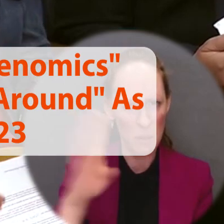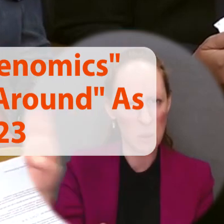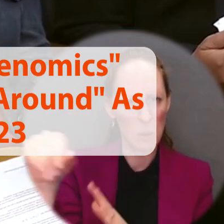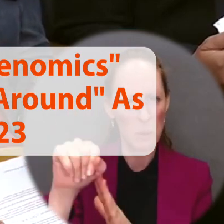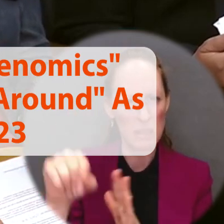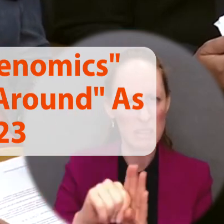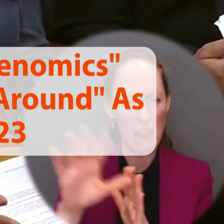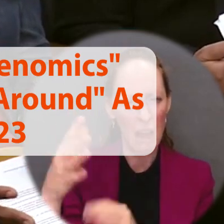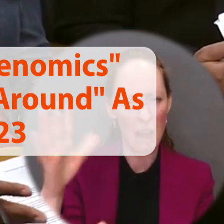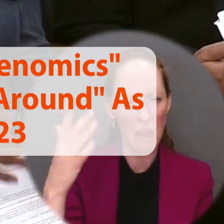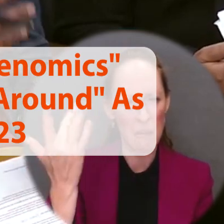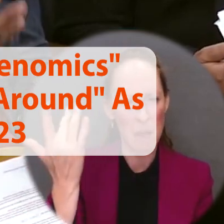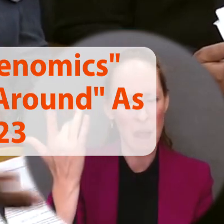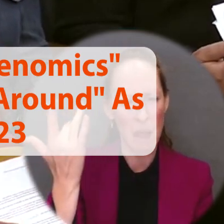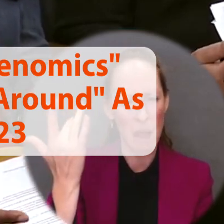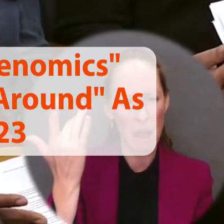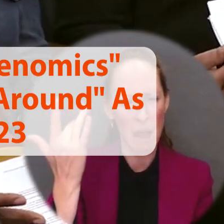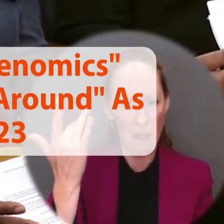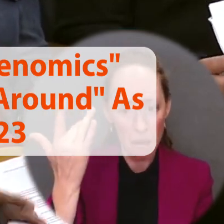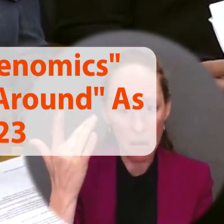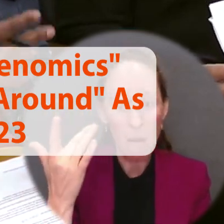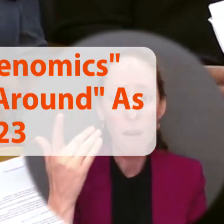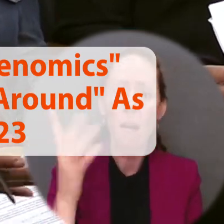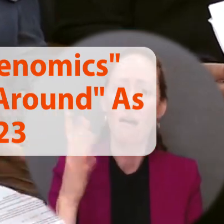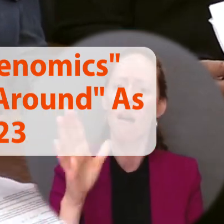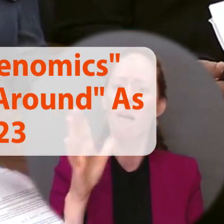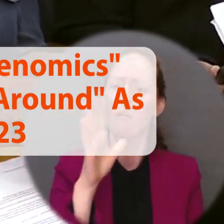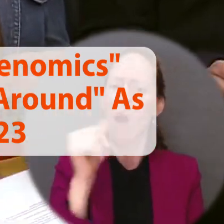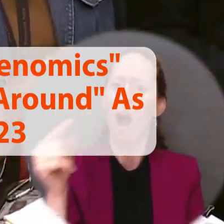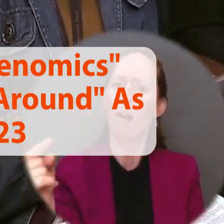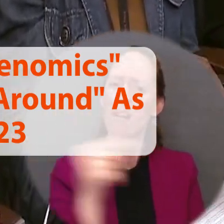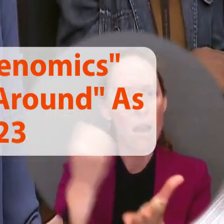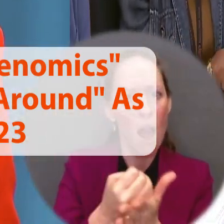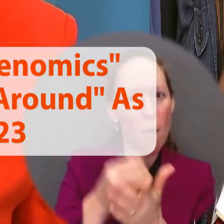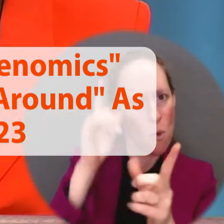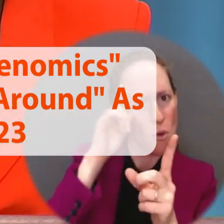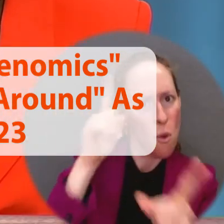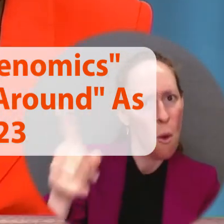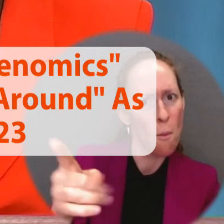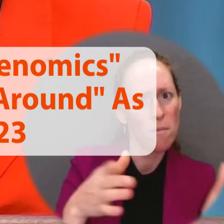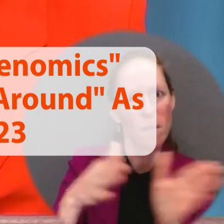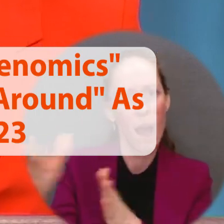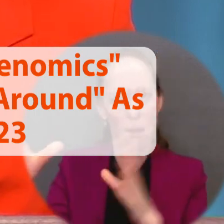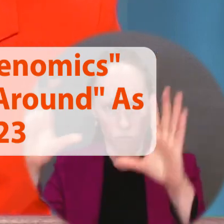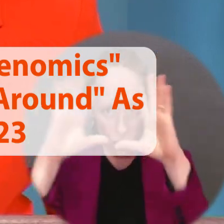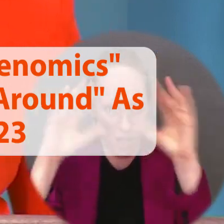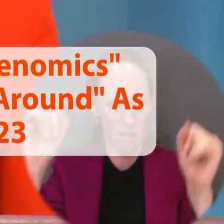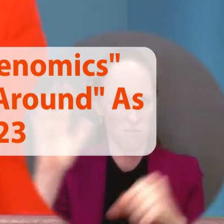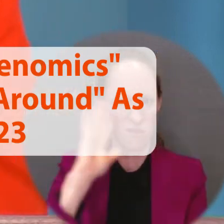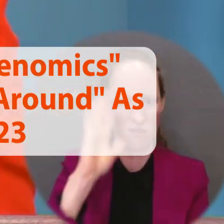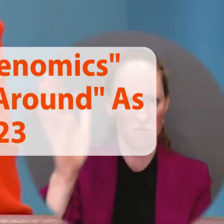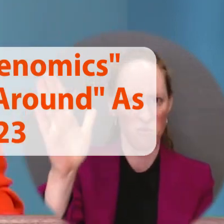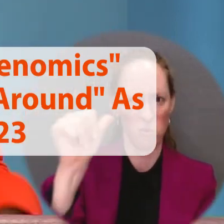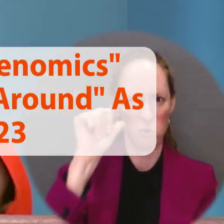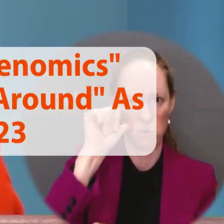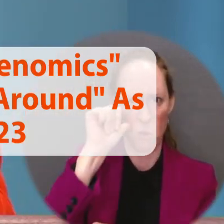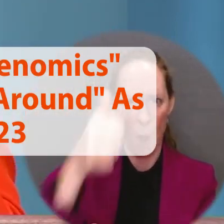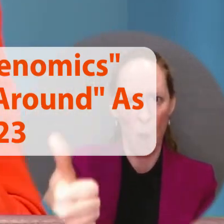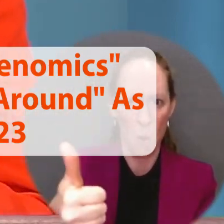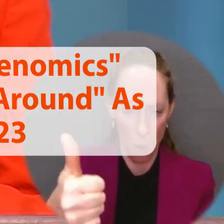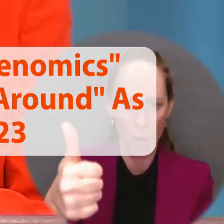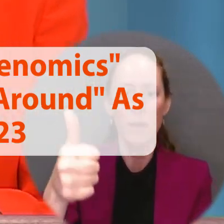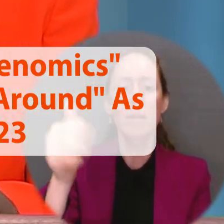a red state, to talk about his economic policies? He's going to do tomorrow on Bidenomics. You've heard us talk about